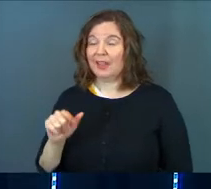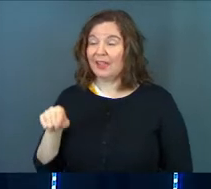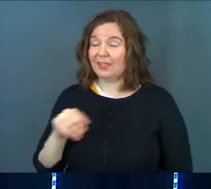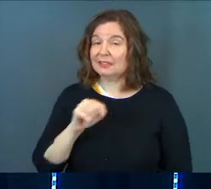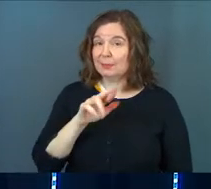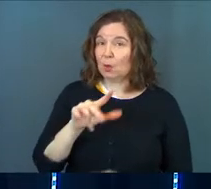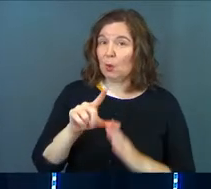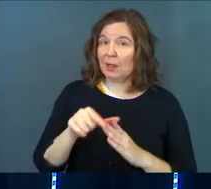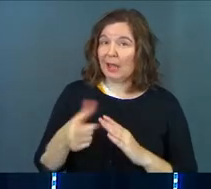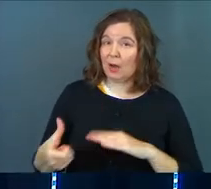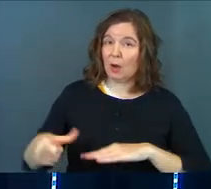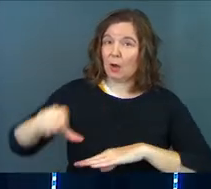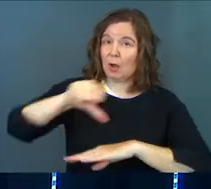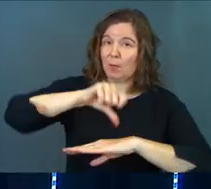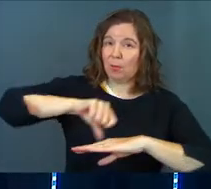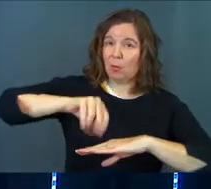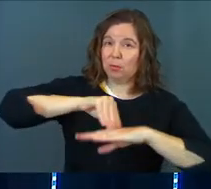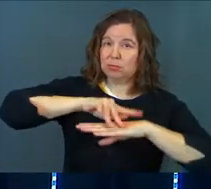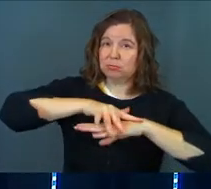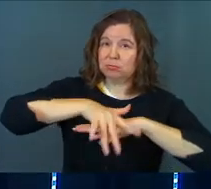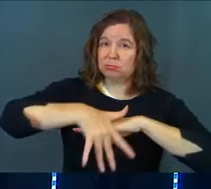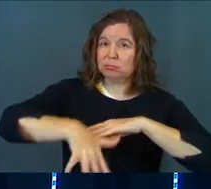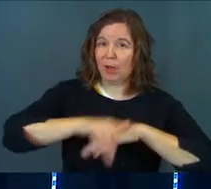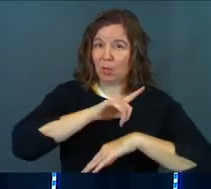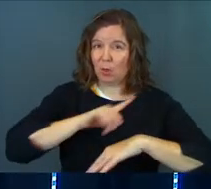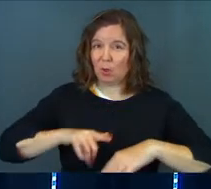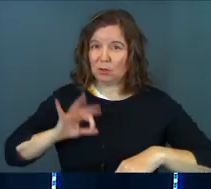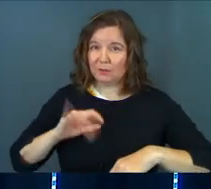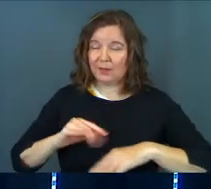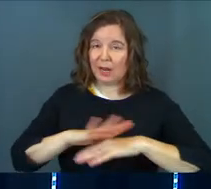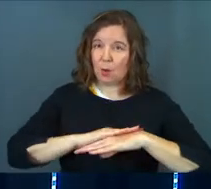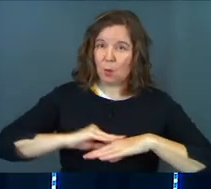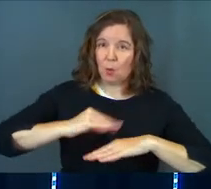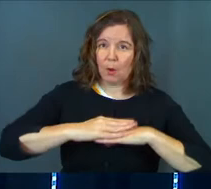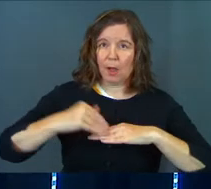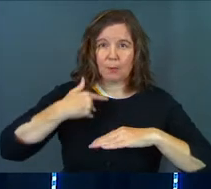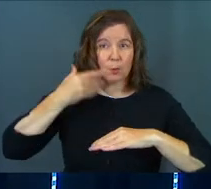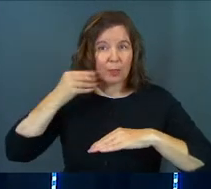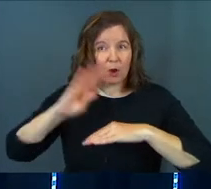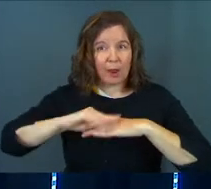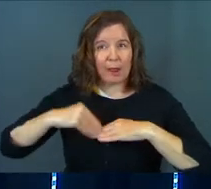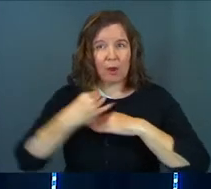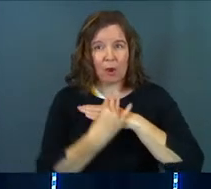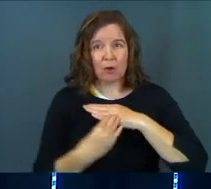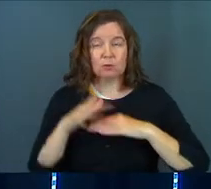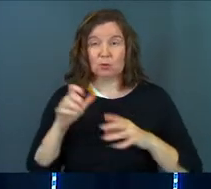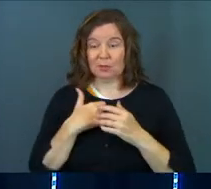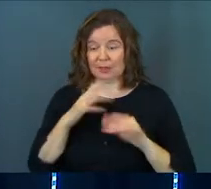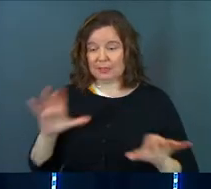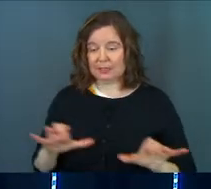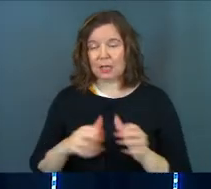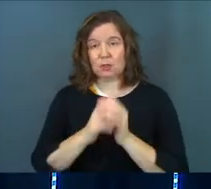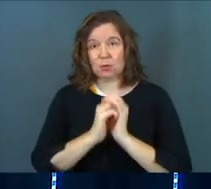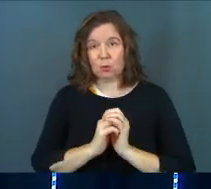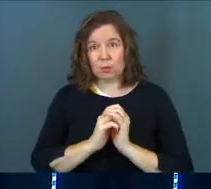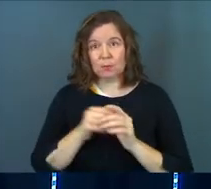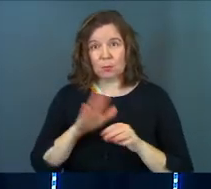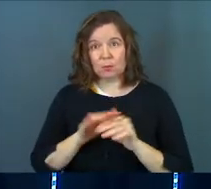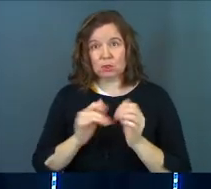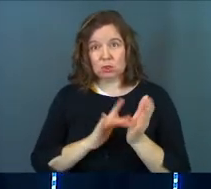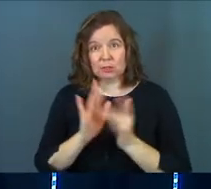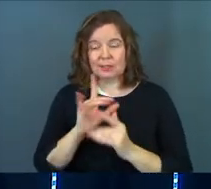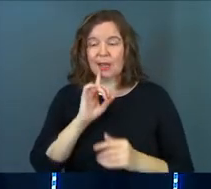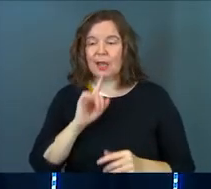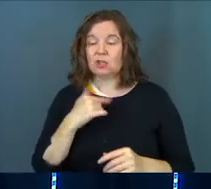is the Mary who later poured the expensive perfume on the Lord's feet and wiped them with her hair. She's going to do this act of worship over